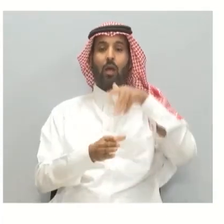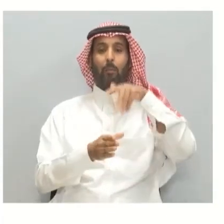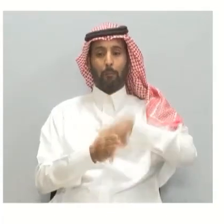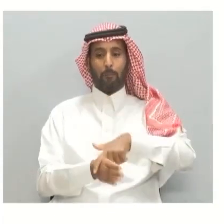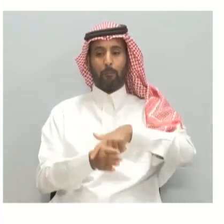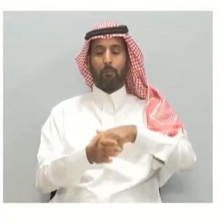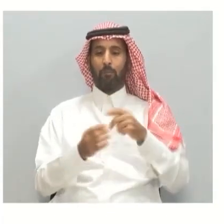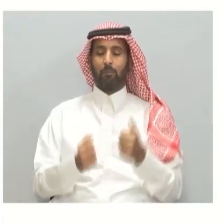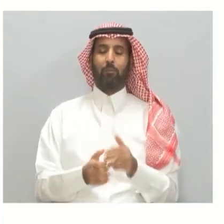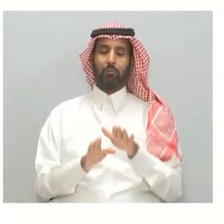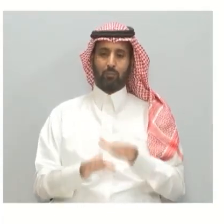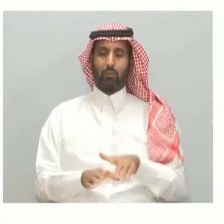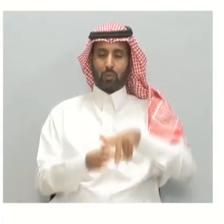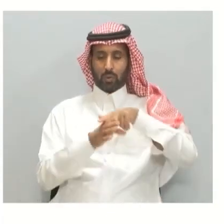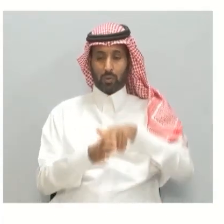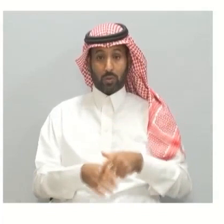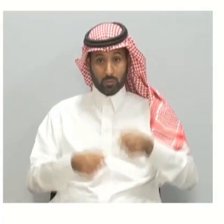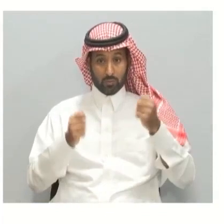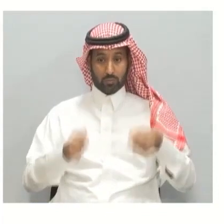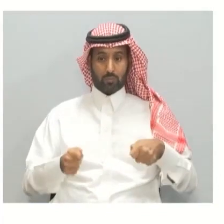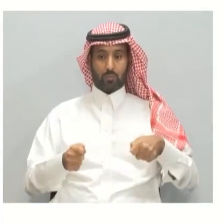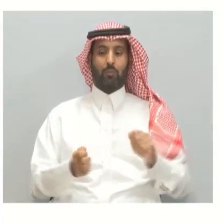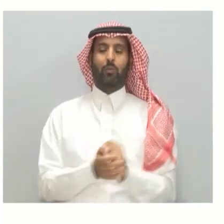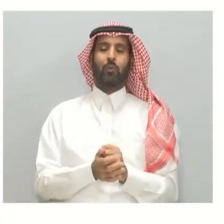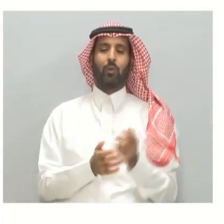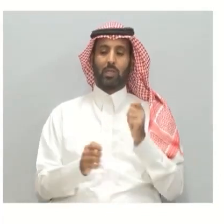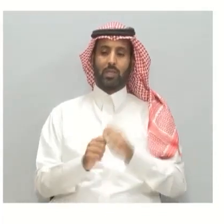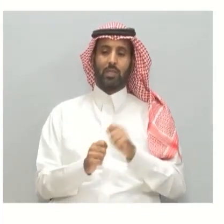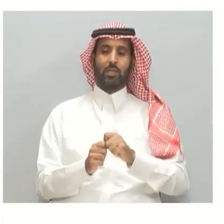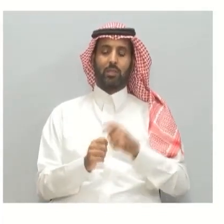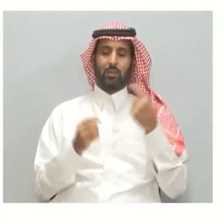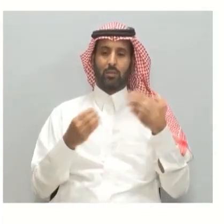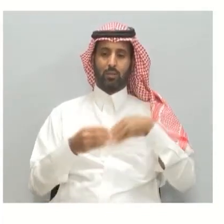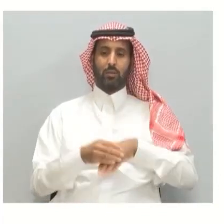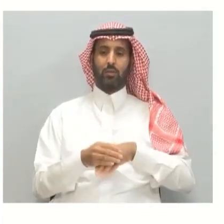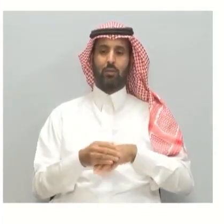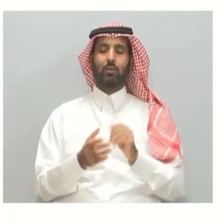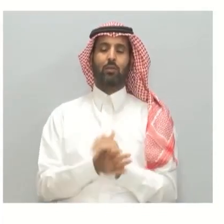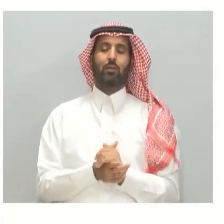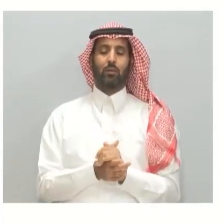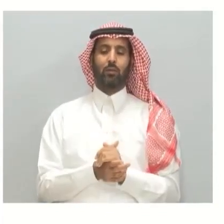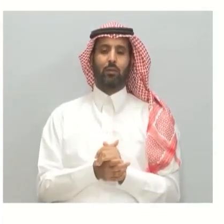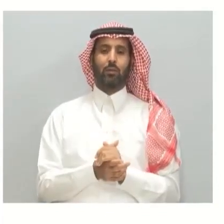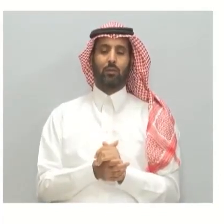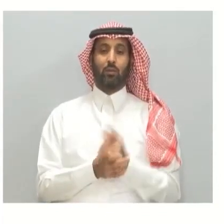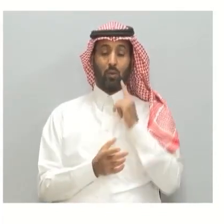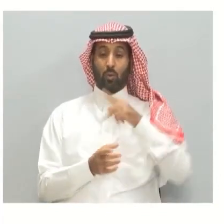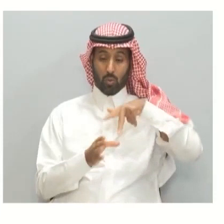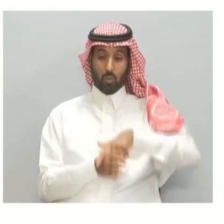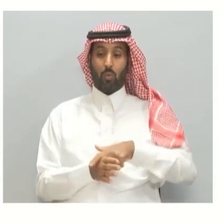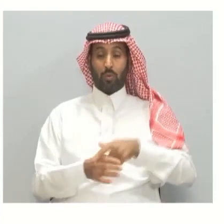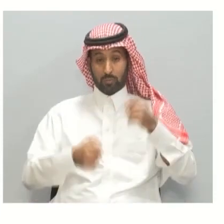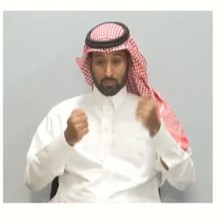how they can have the most comfortable horseback ride with the most suitable riding accessory. So if you are a horse